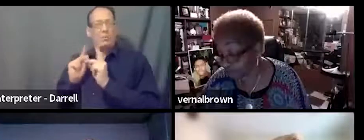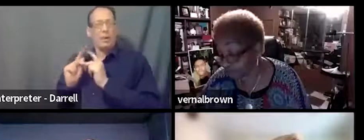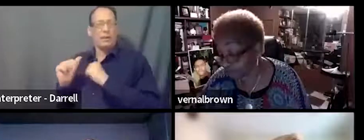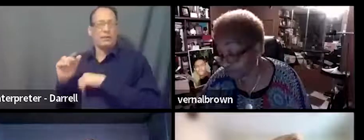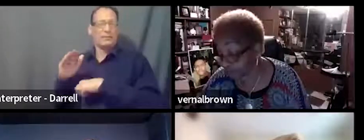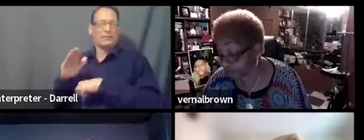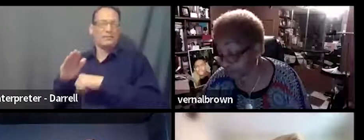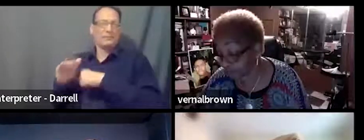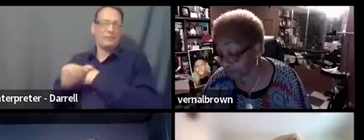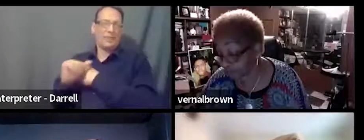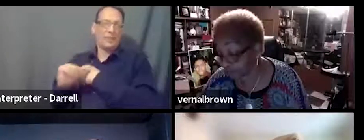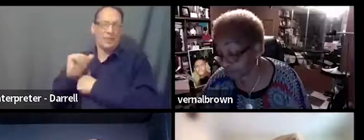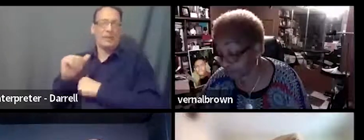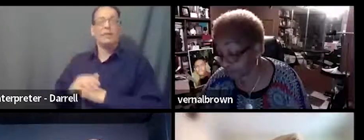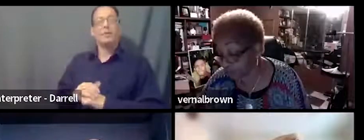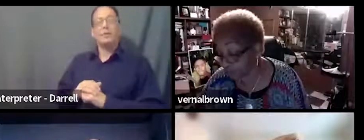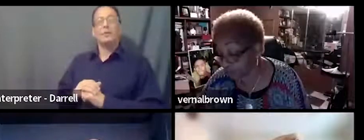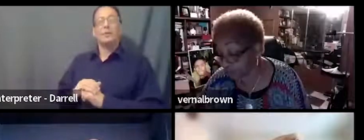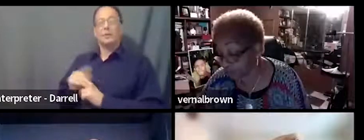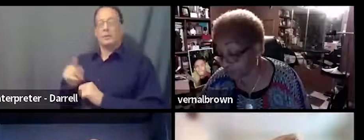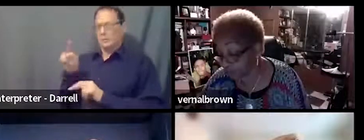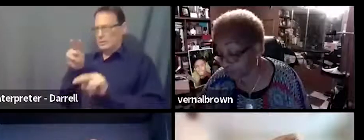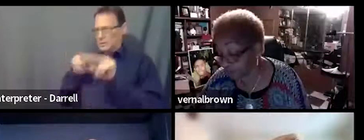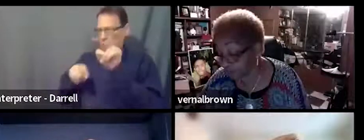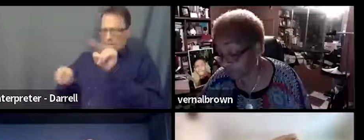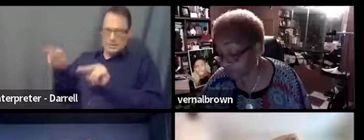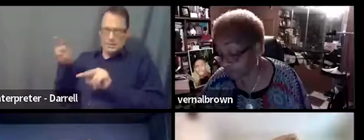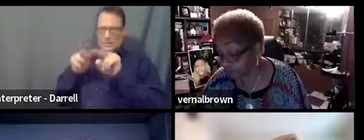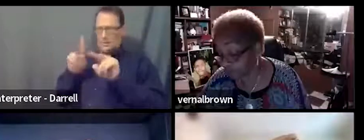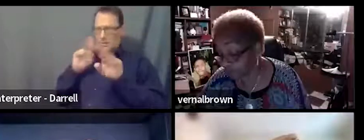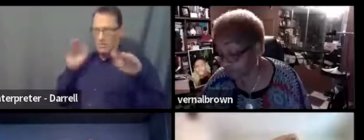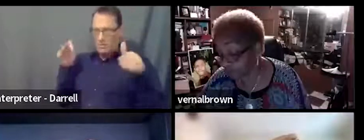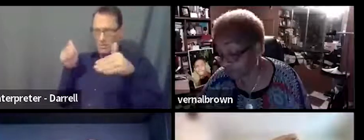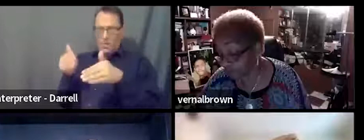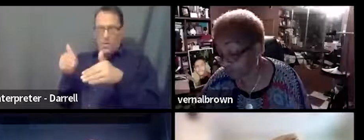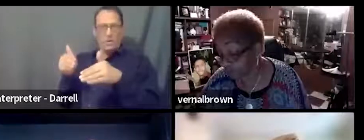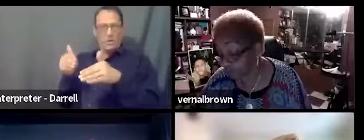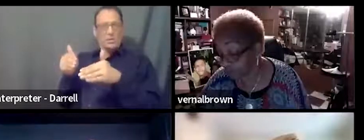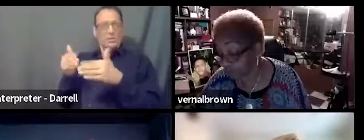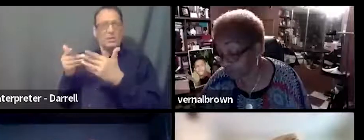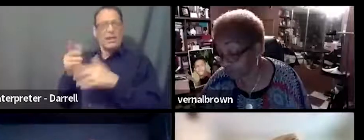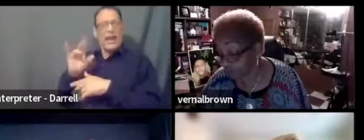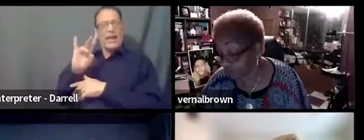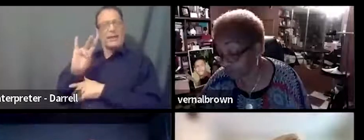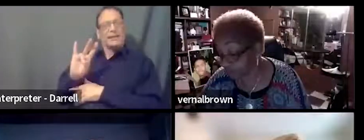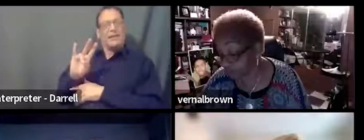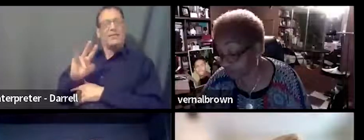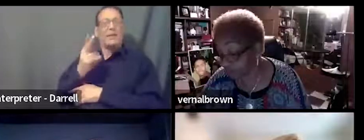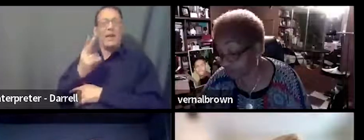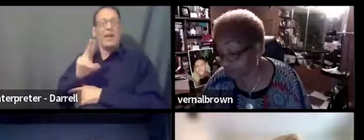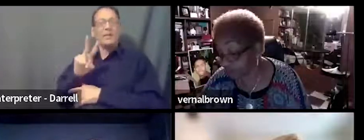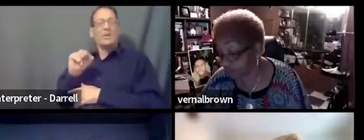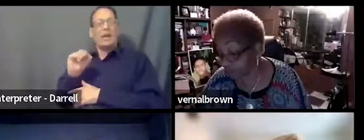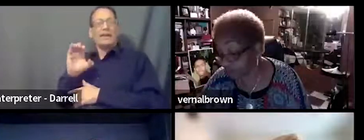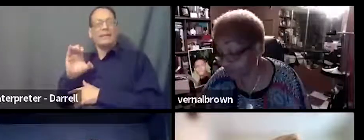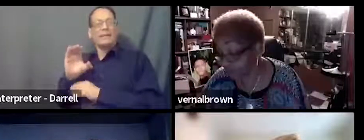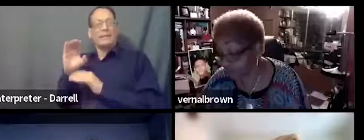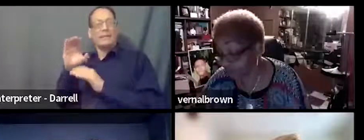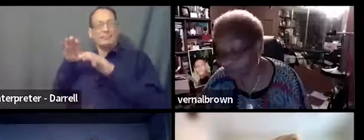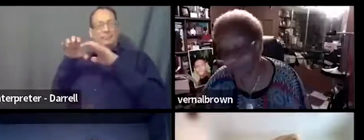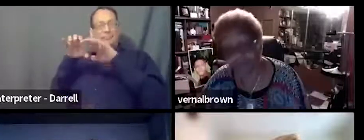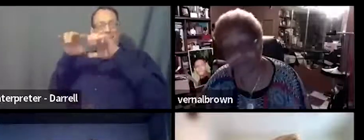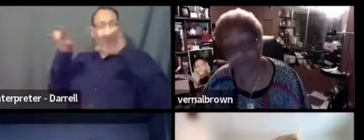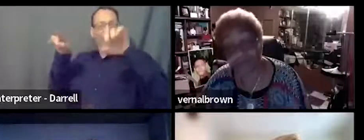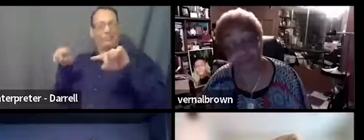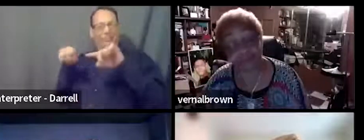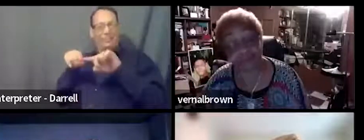of 2022, the initial scope for repairs focused on relocating 7 HVAC units, repair of the roof, and reinstalling